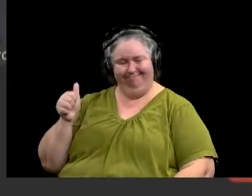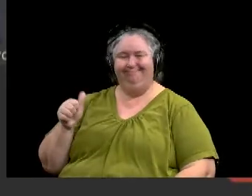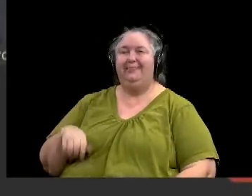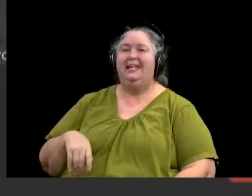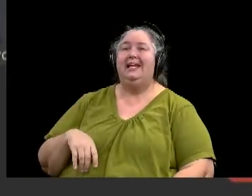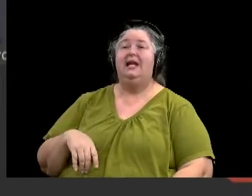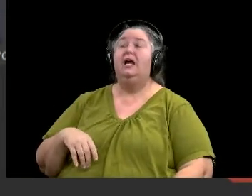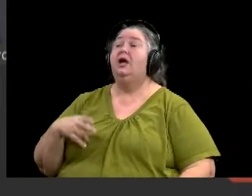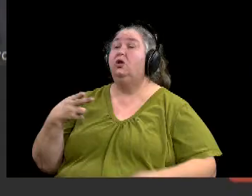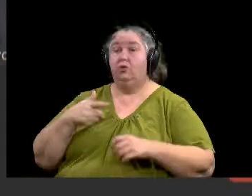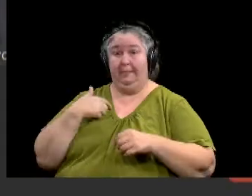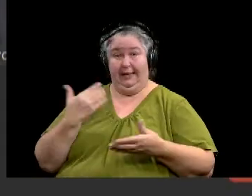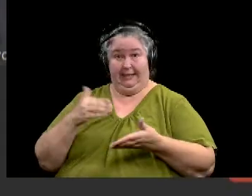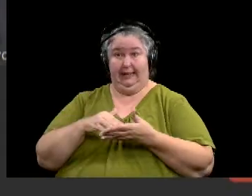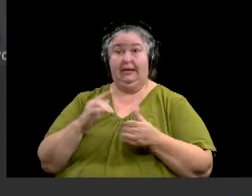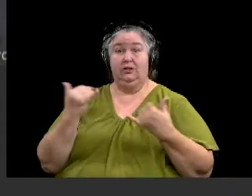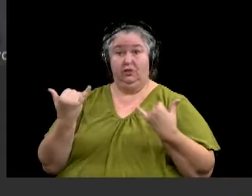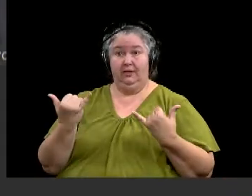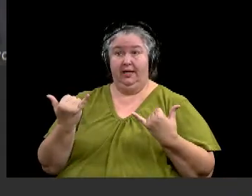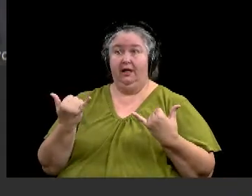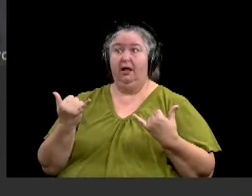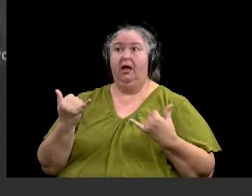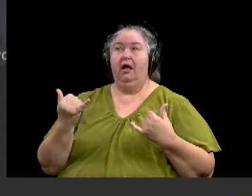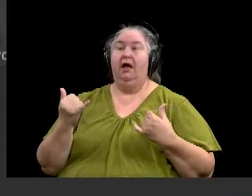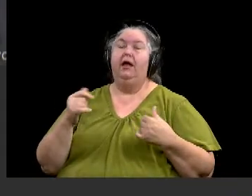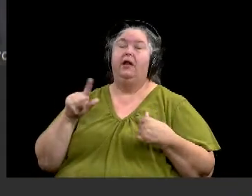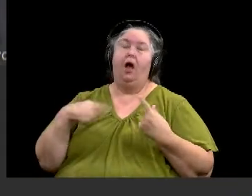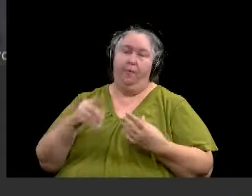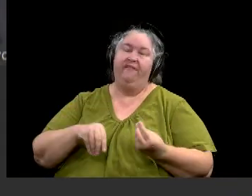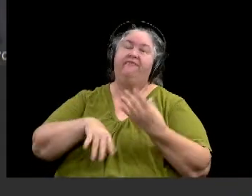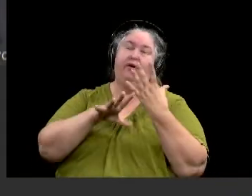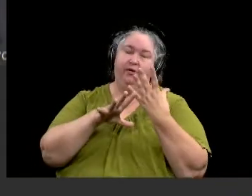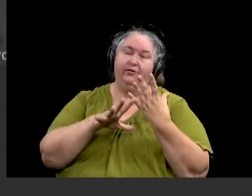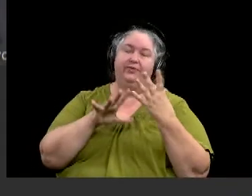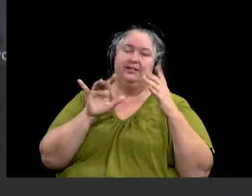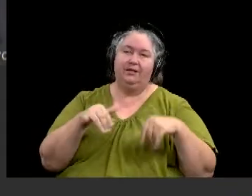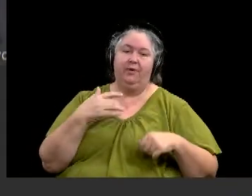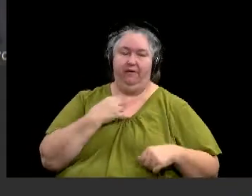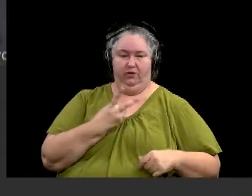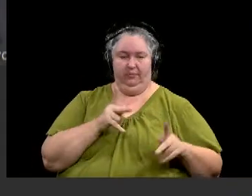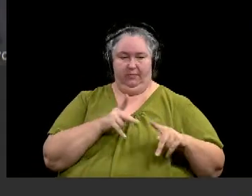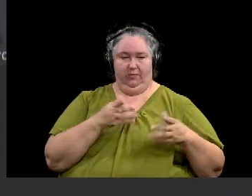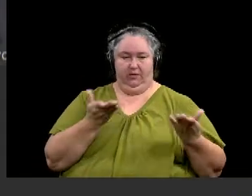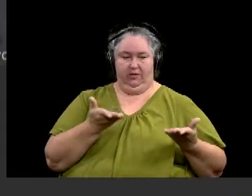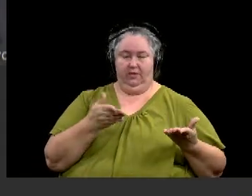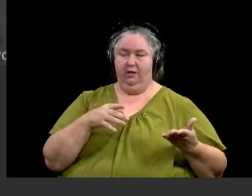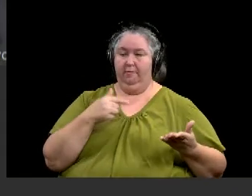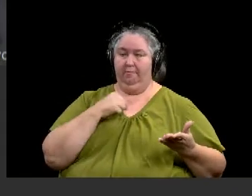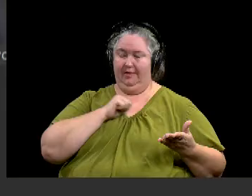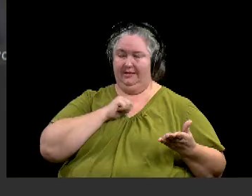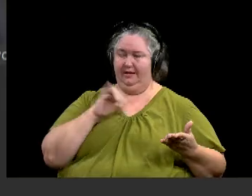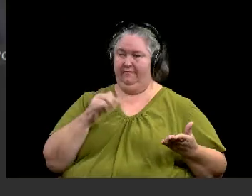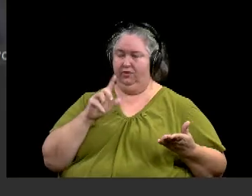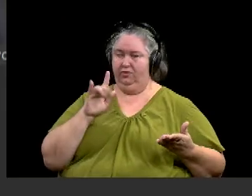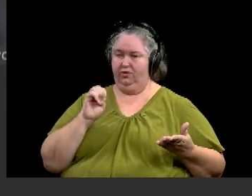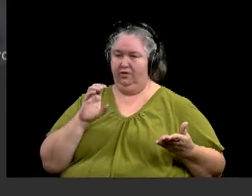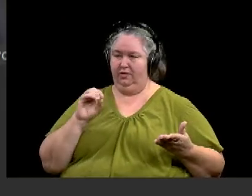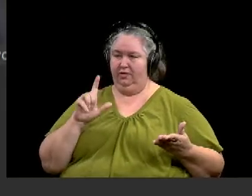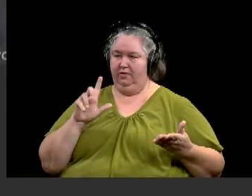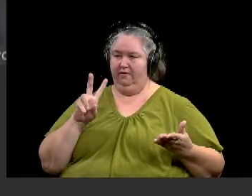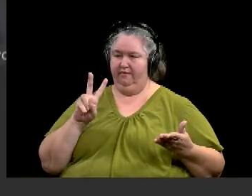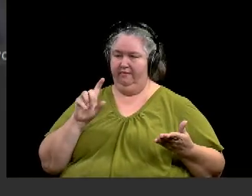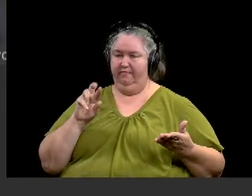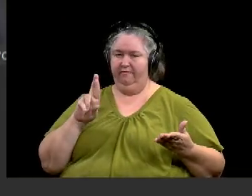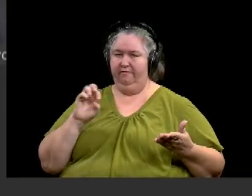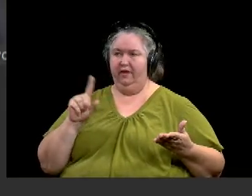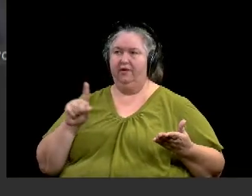virtually as always. We just have two people in the room, myself and Julie Oliveira from the City Secretary's office, who's managing and running the Zoom meeting for